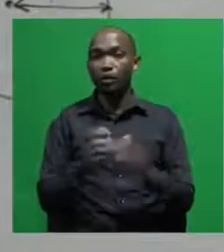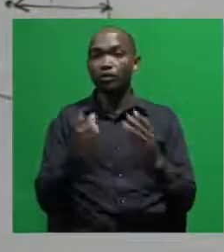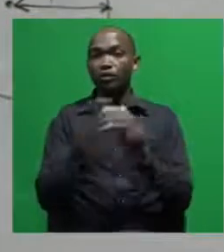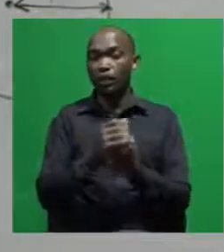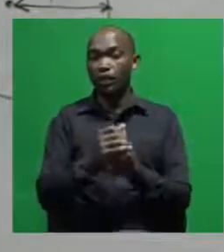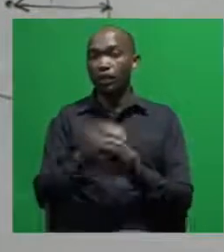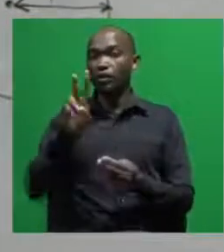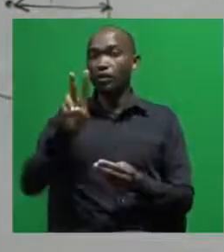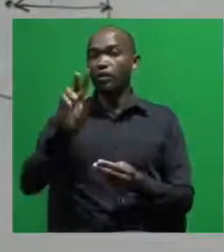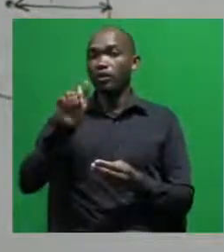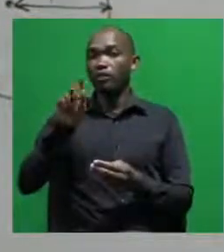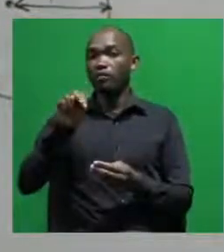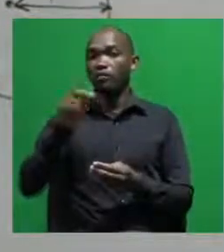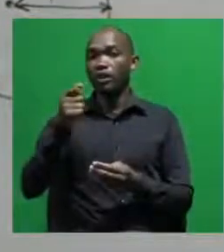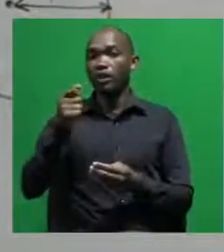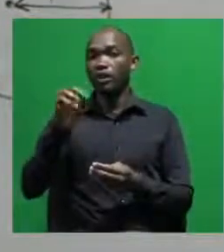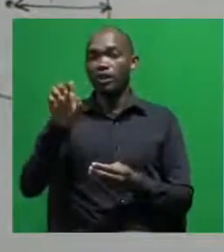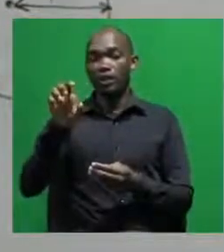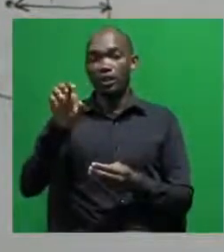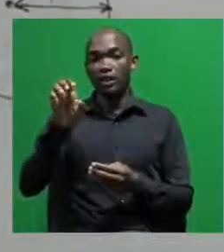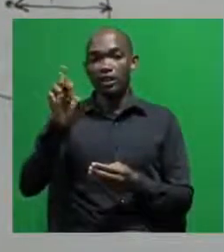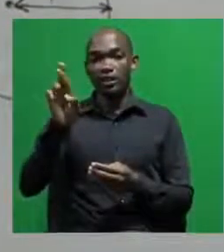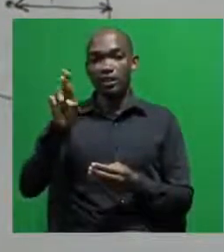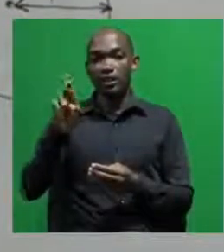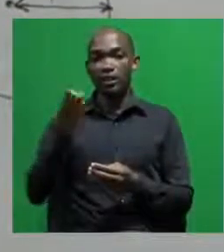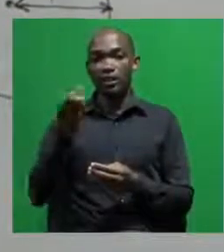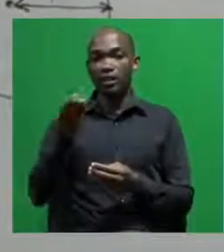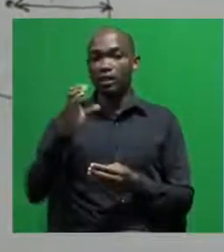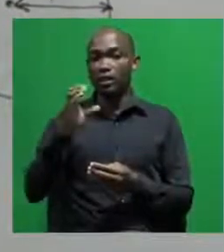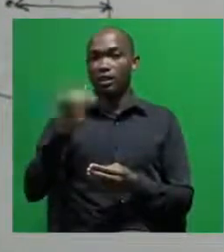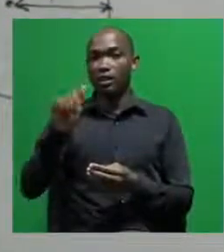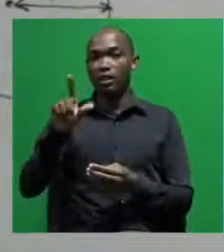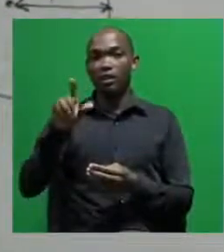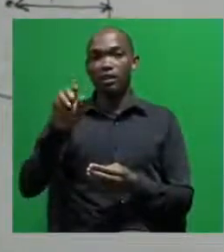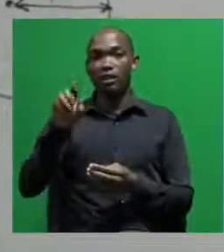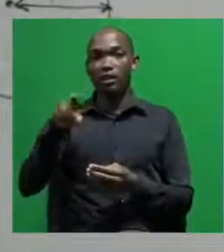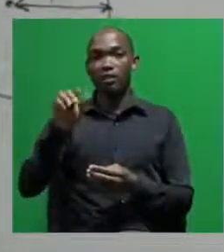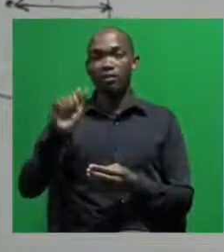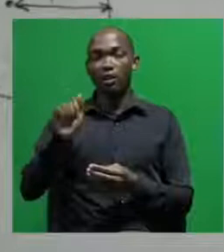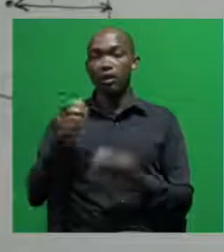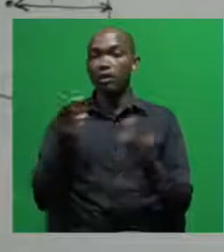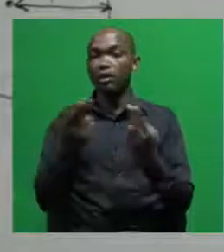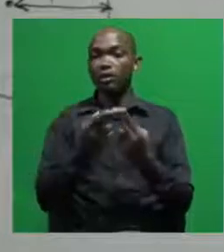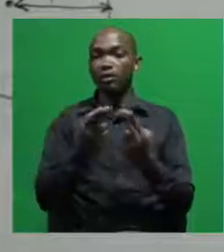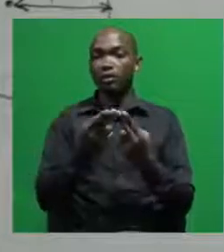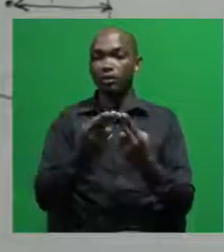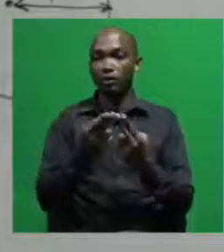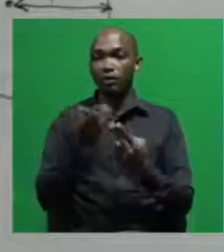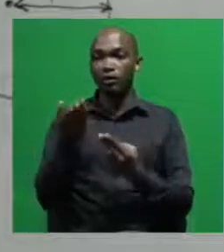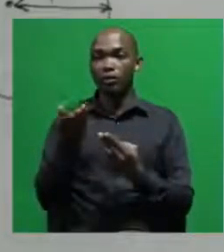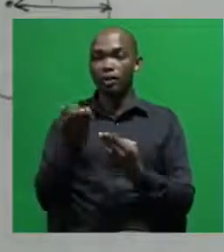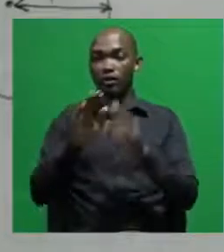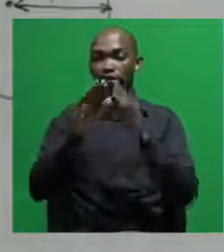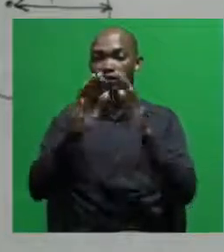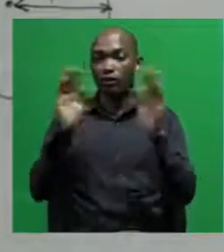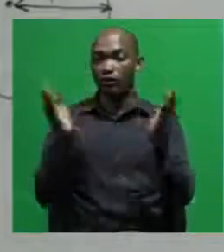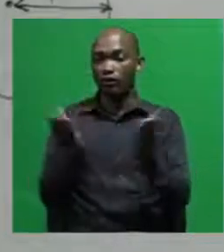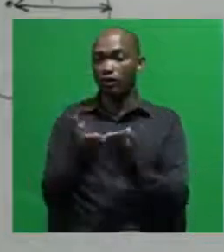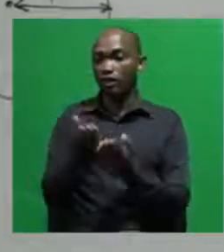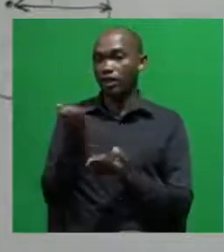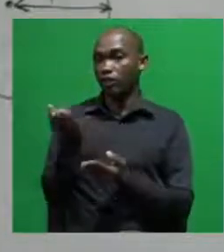well as a vernier caliper. Then, after that, we have spherical